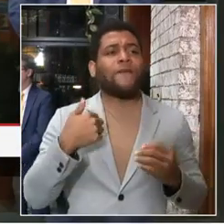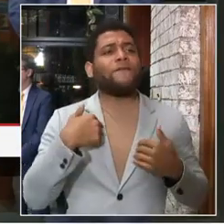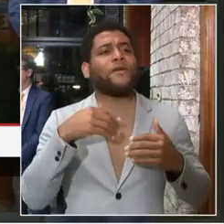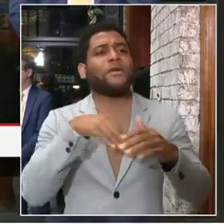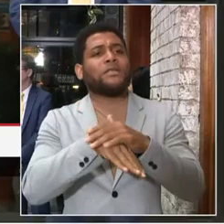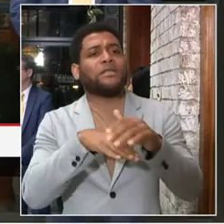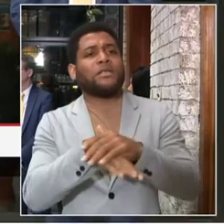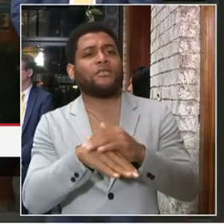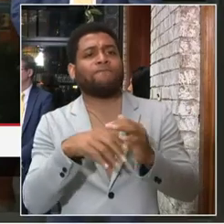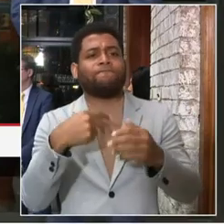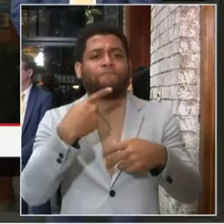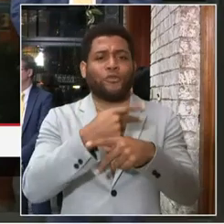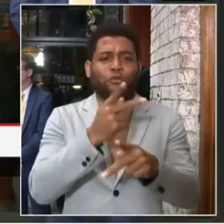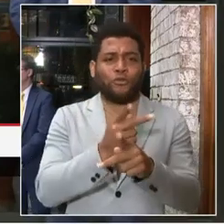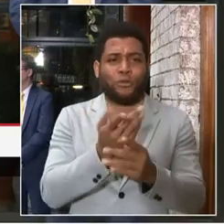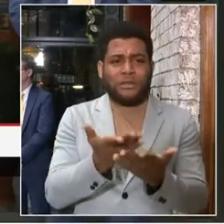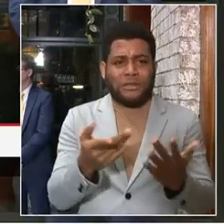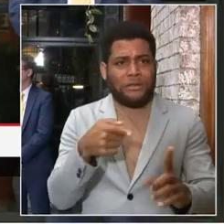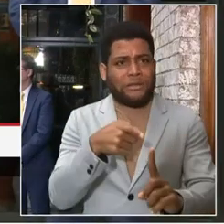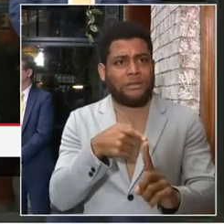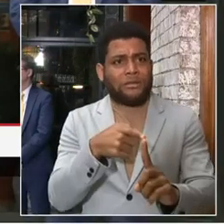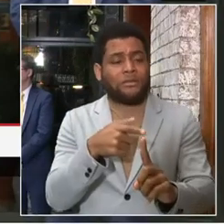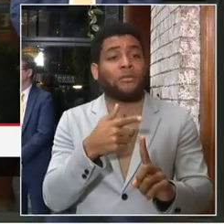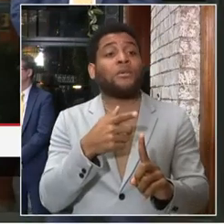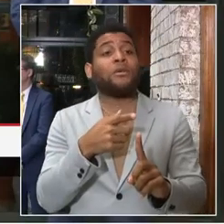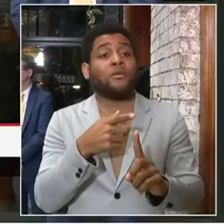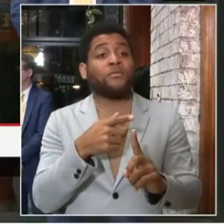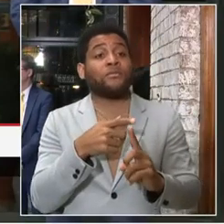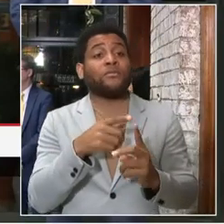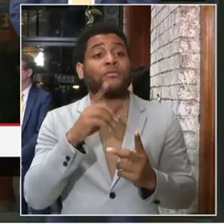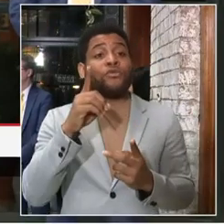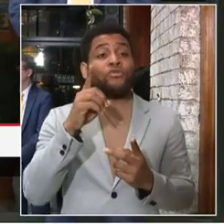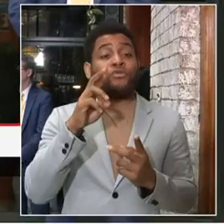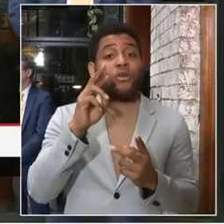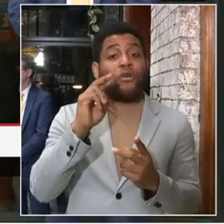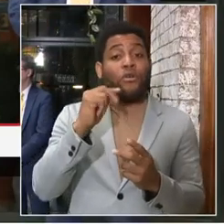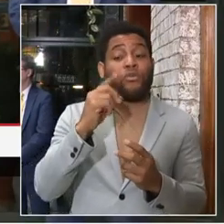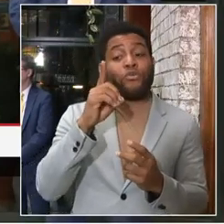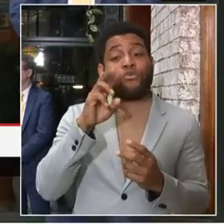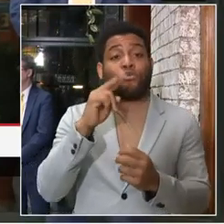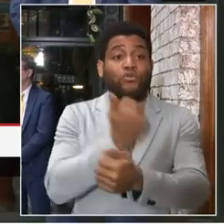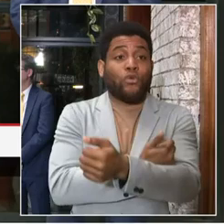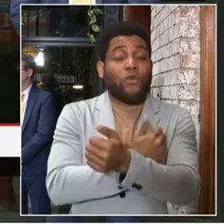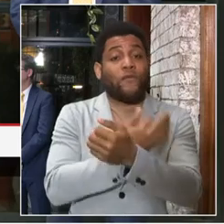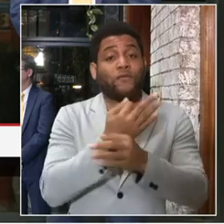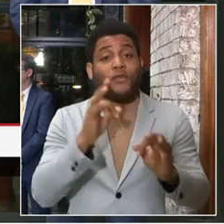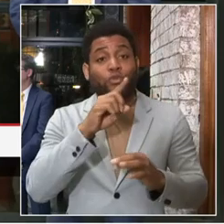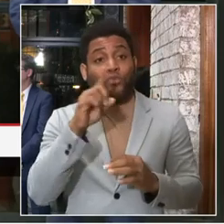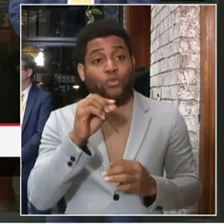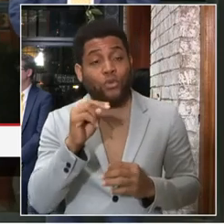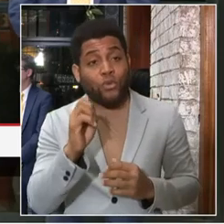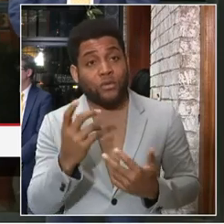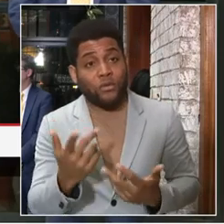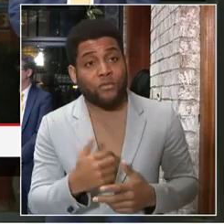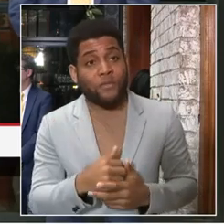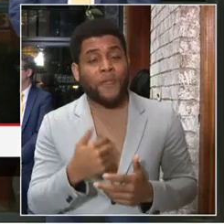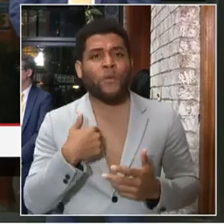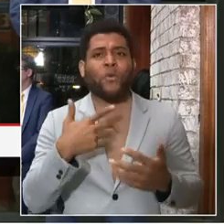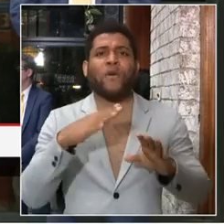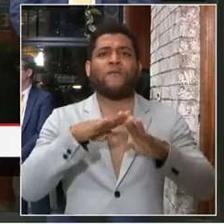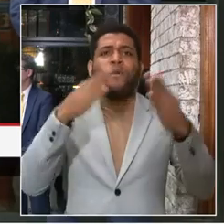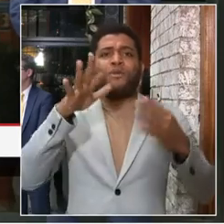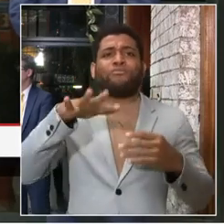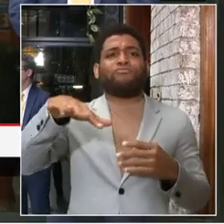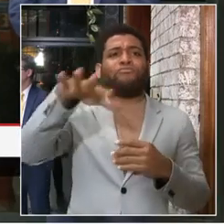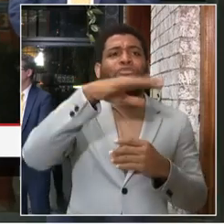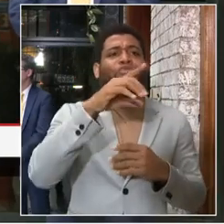need, to drug-free zones, where we've seen in some places in the city open-air drug use and sale. So we have